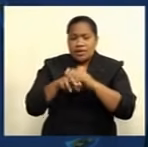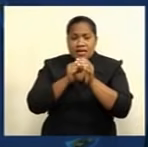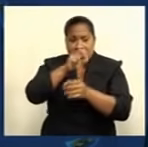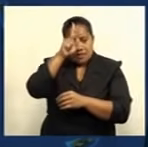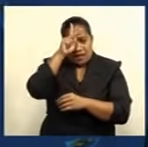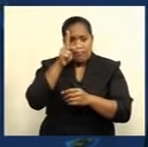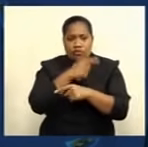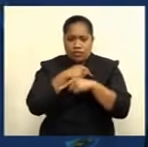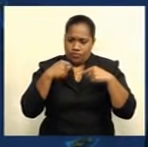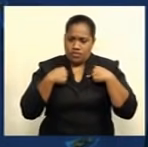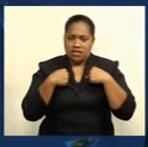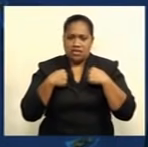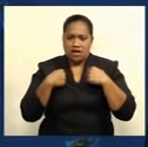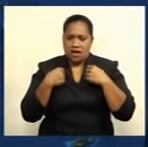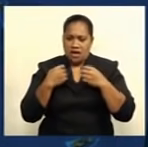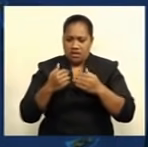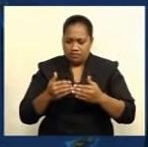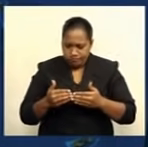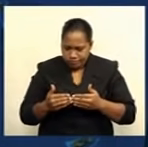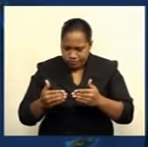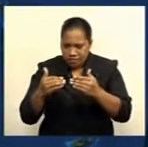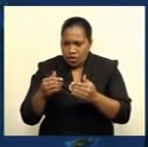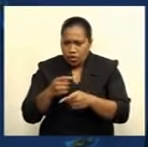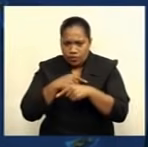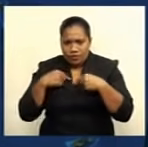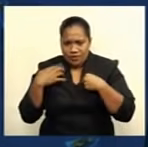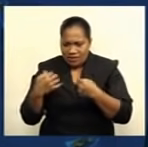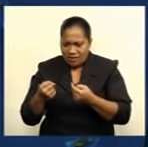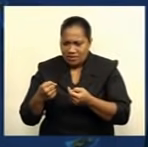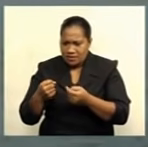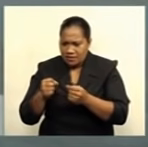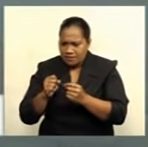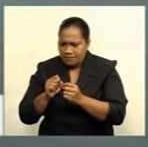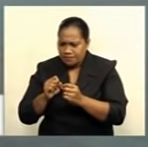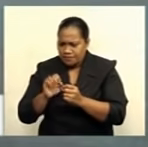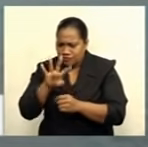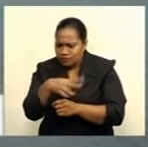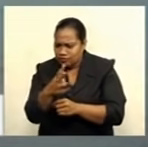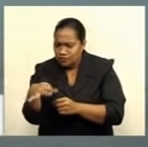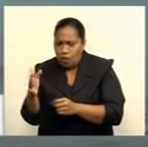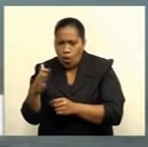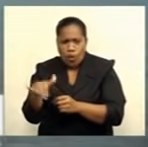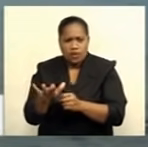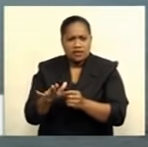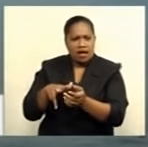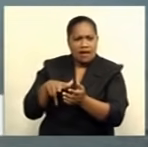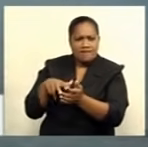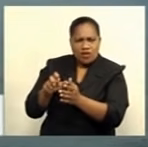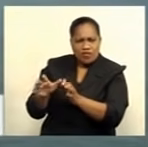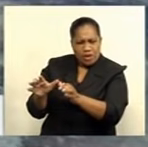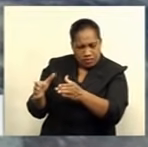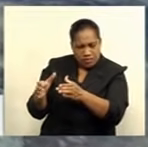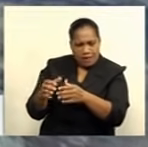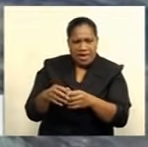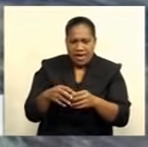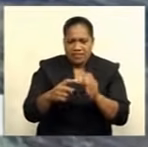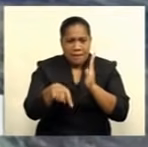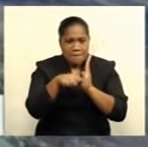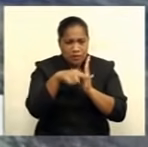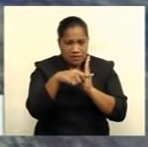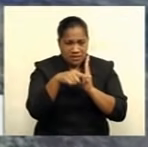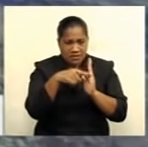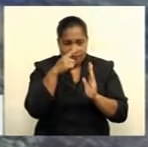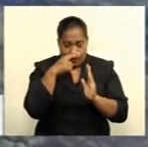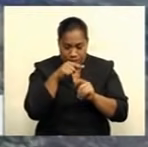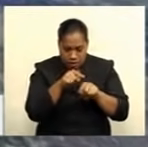our mitigation phases, following up all the vulnerable persons and positive cases, and our attempts to ensure that